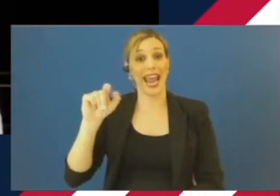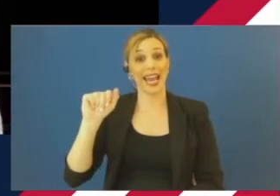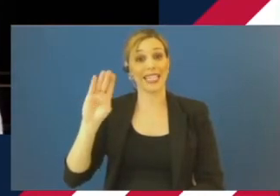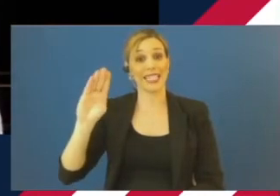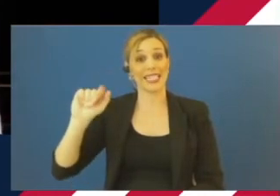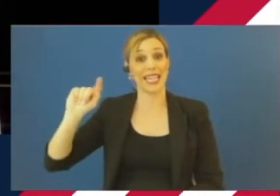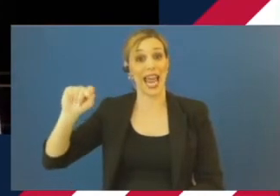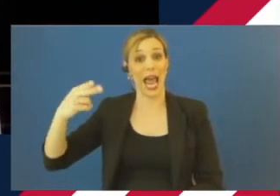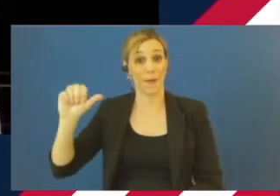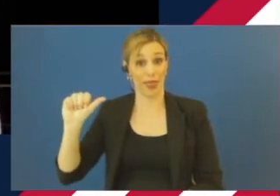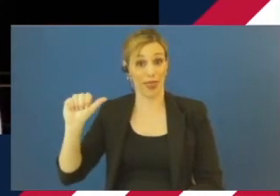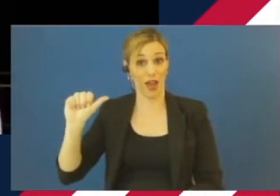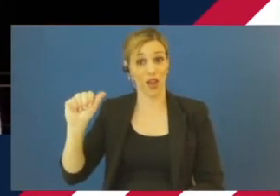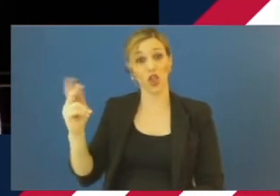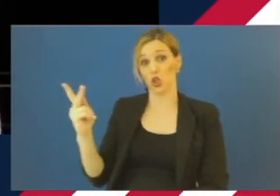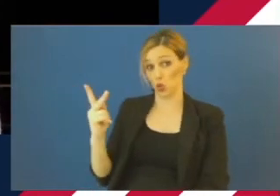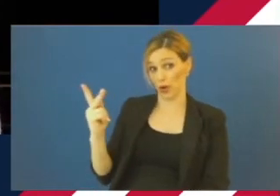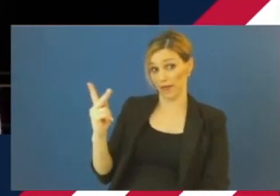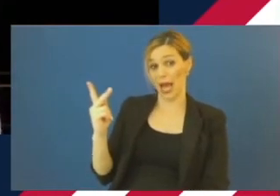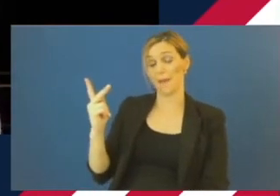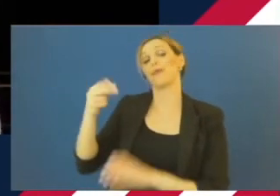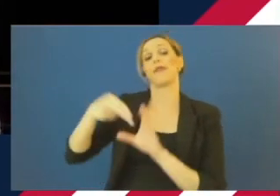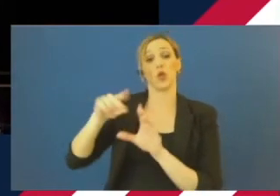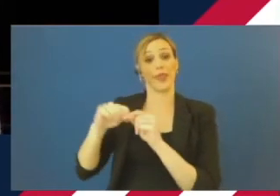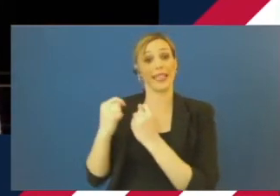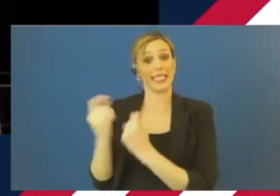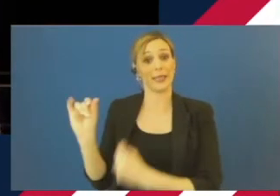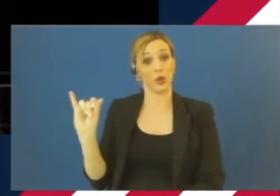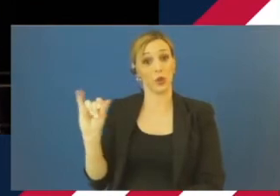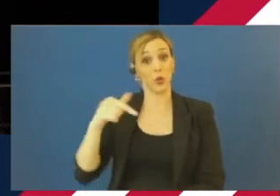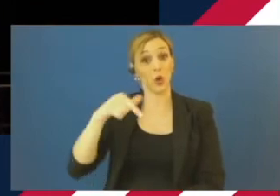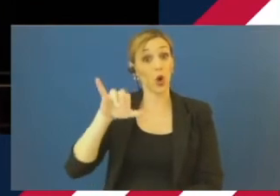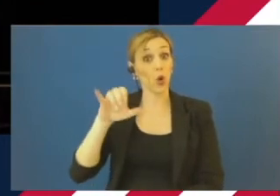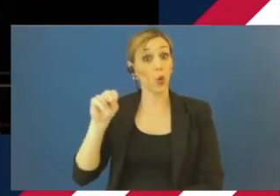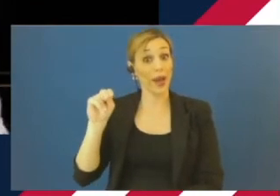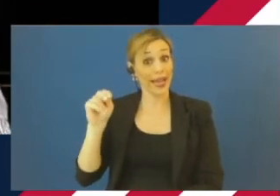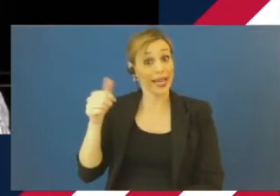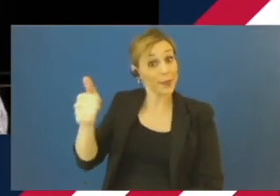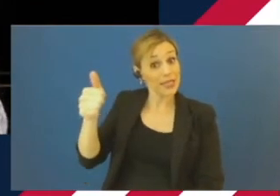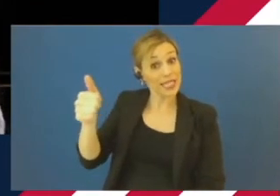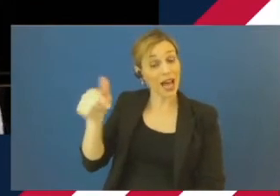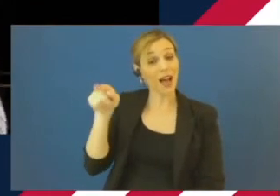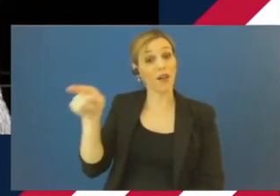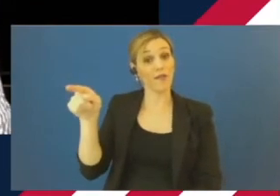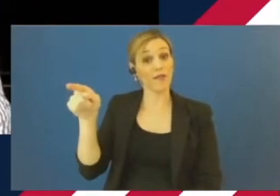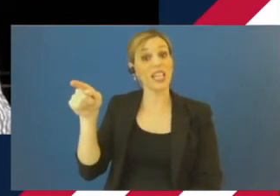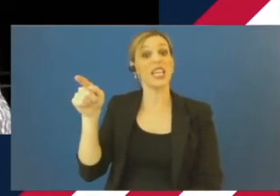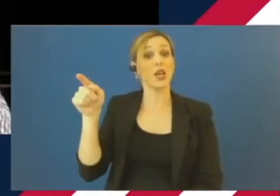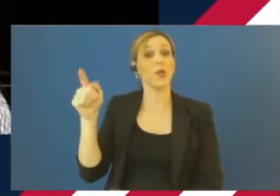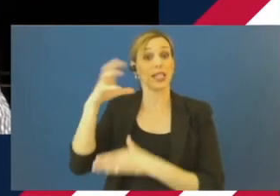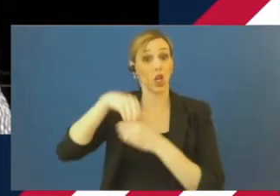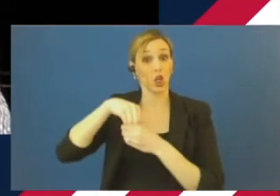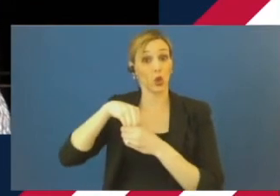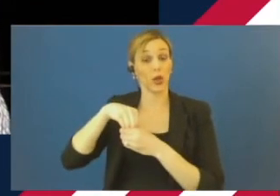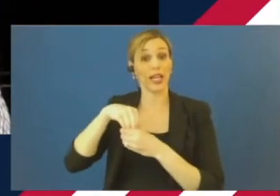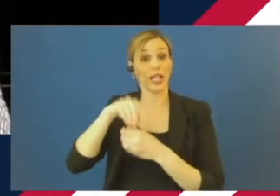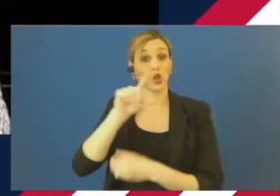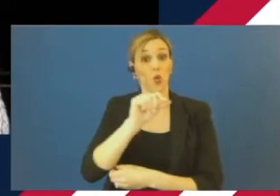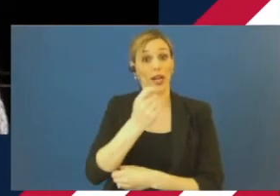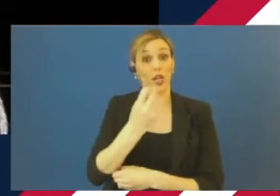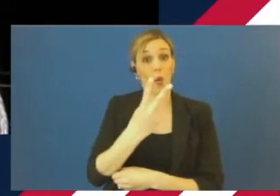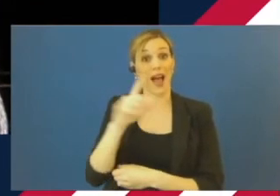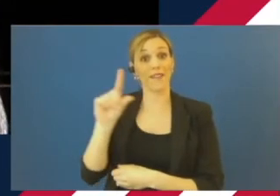out the platform team. Quinn was also a part of the platform team in 2016 and